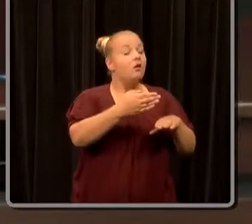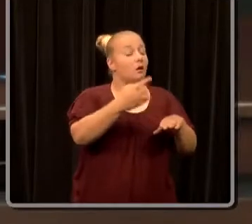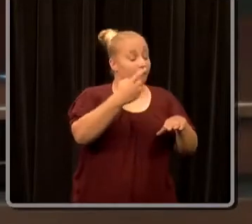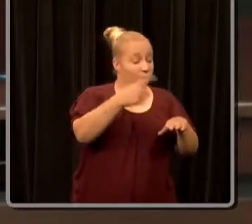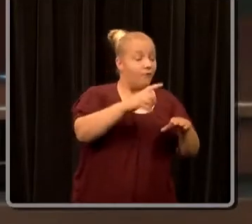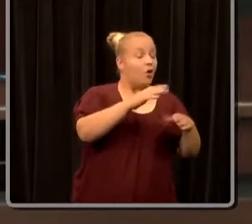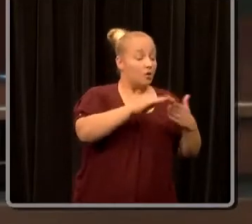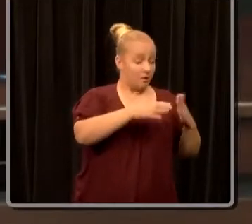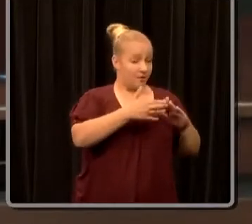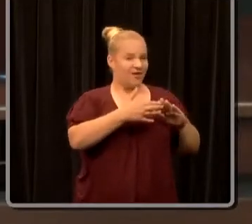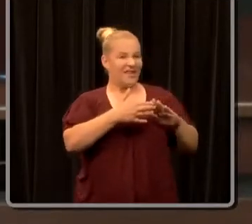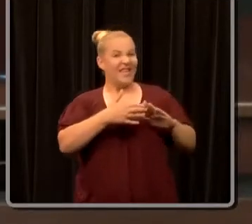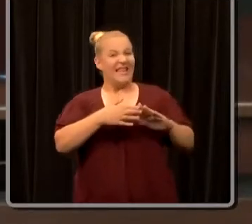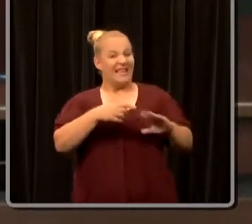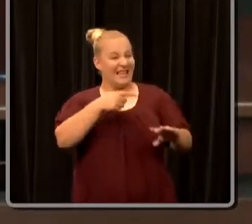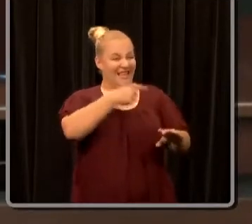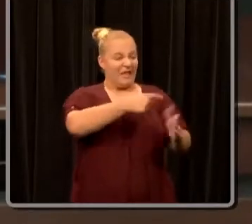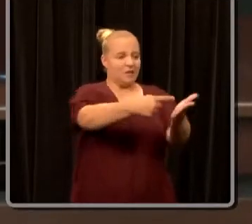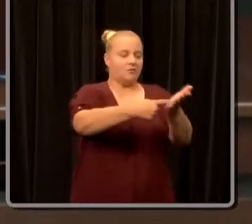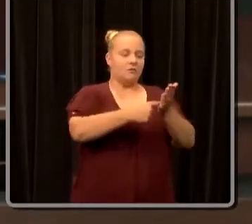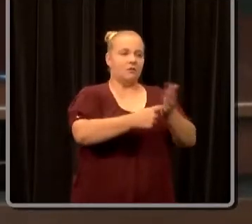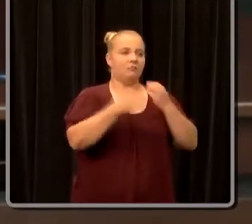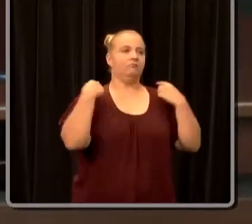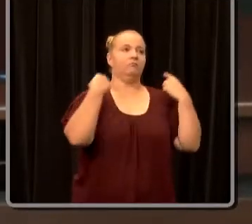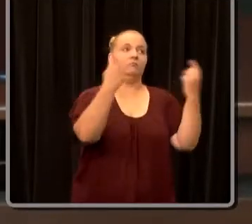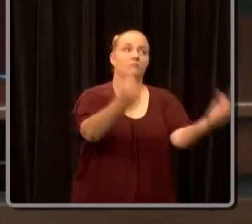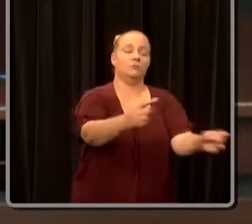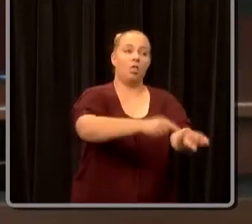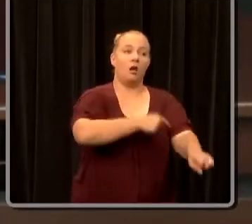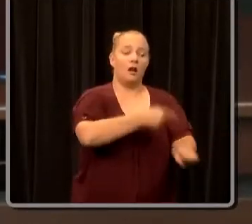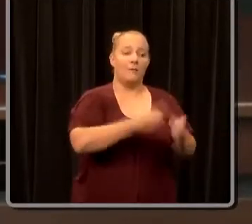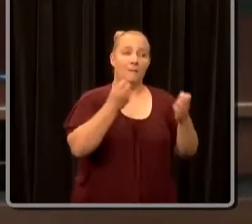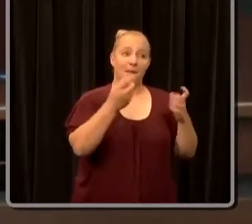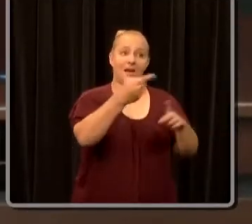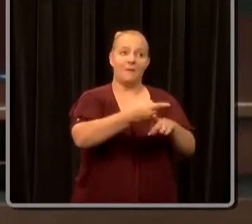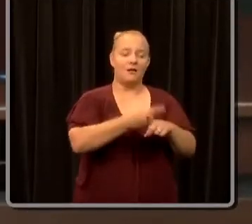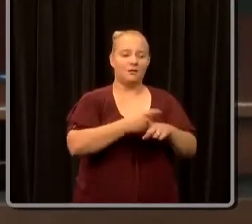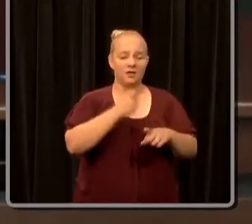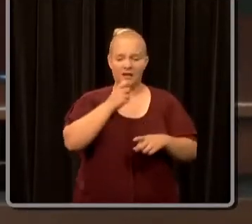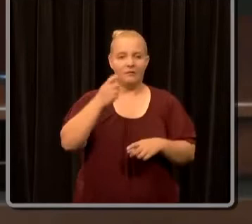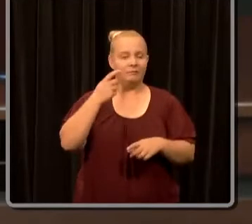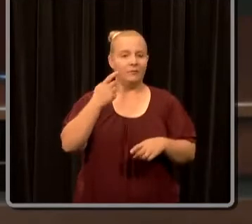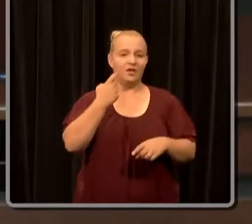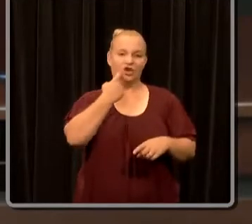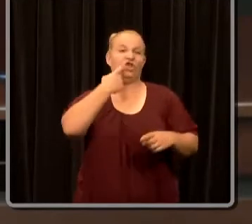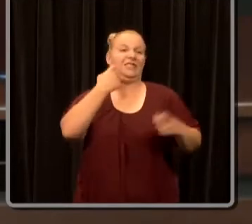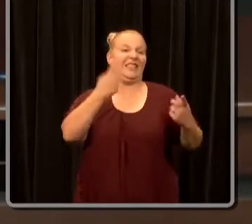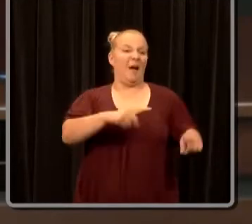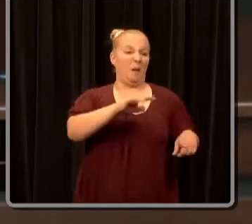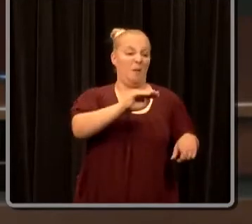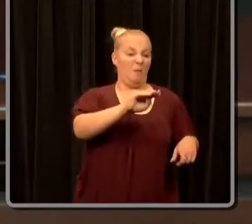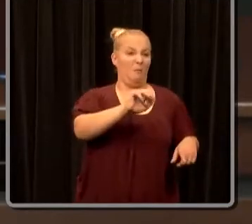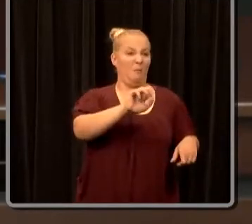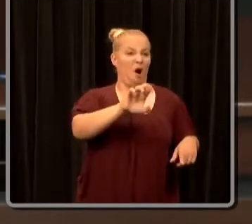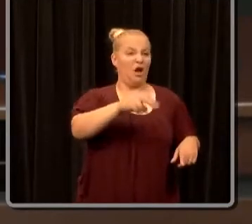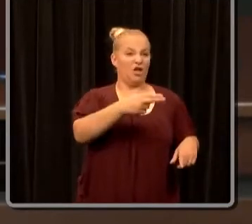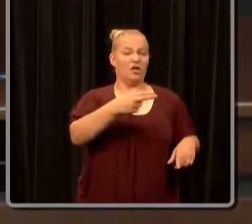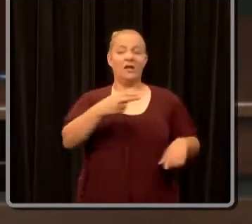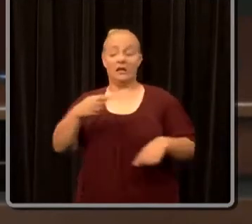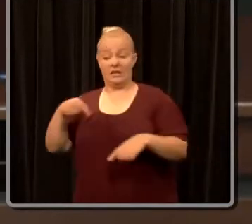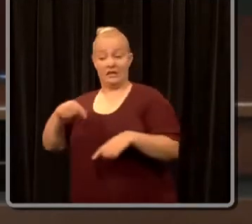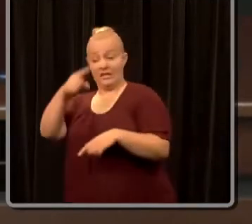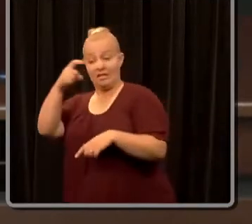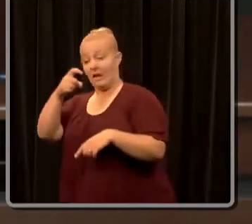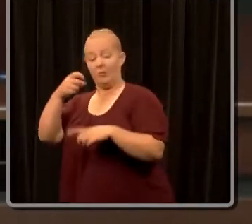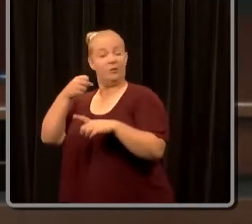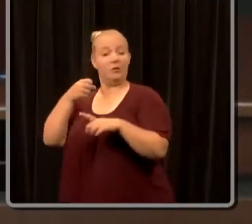this has been a conversation for many months. It didn't just happen as of March. It didn't just happen this summer, right? It's